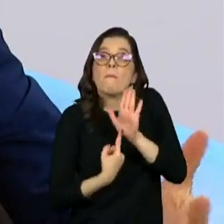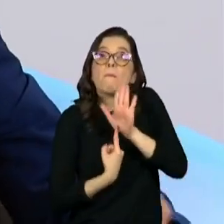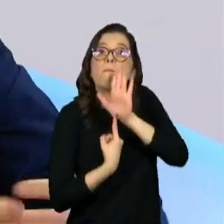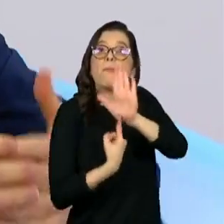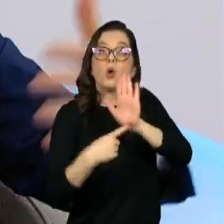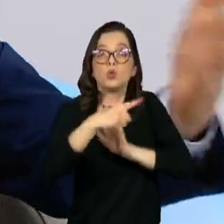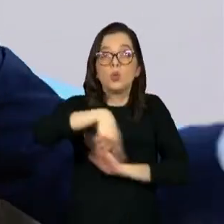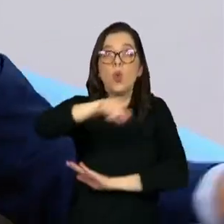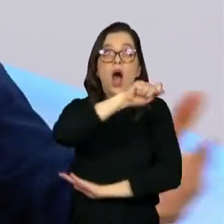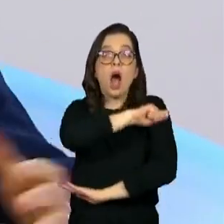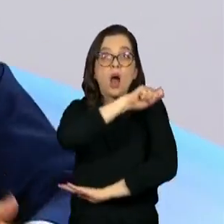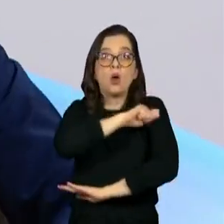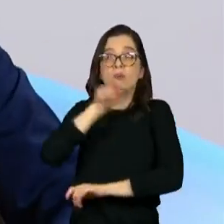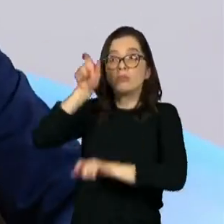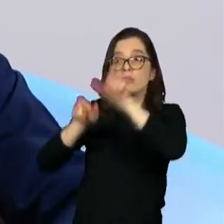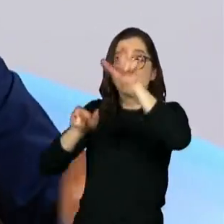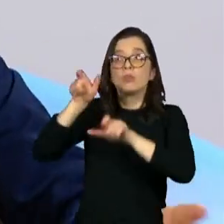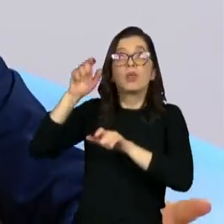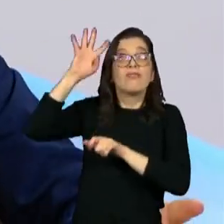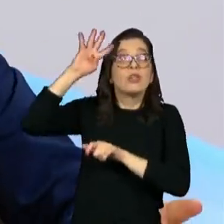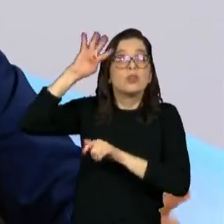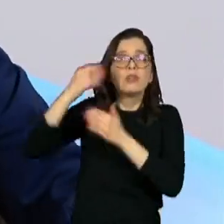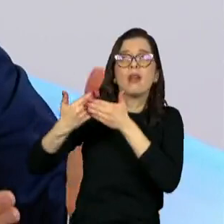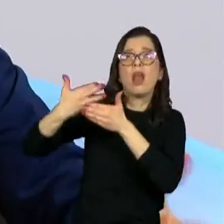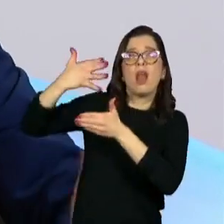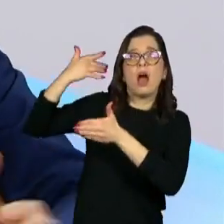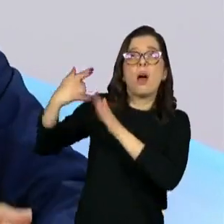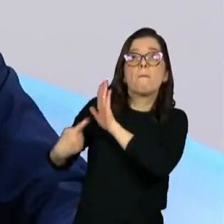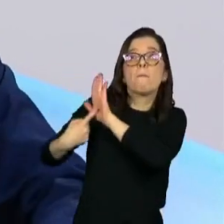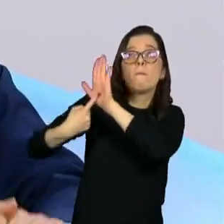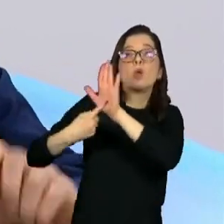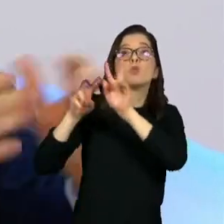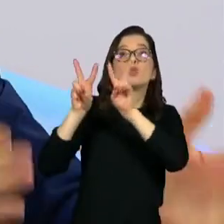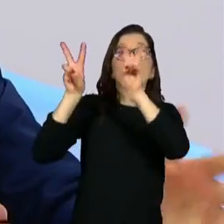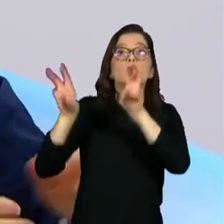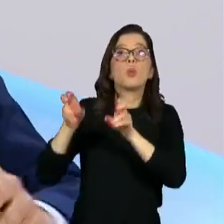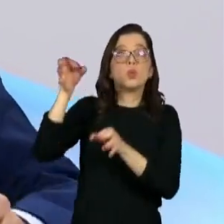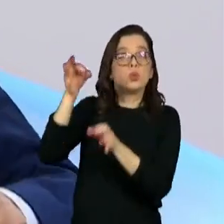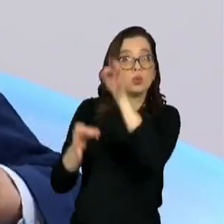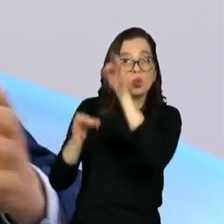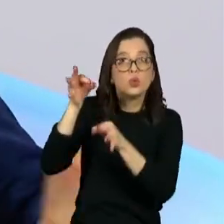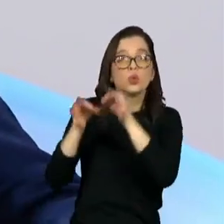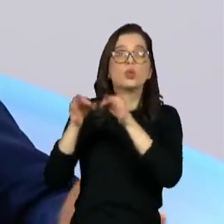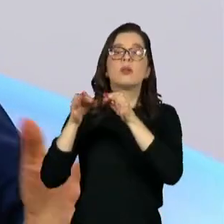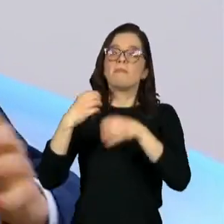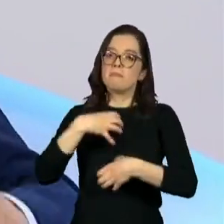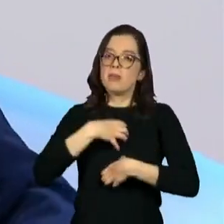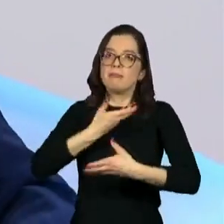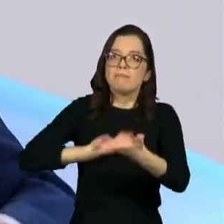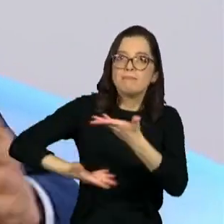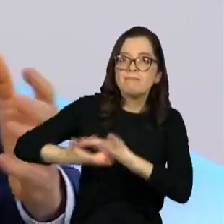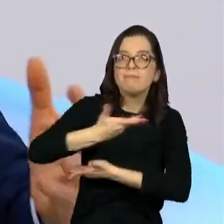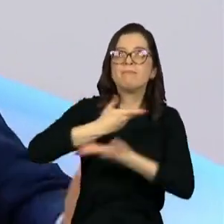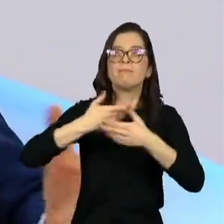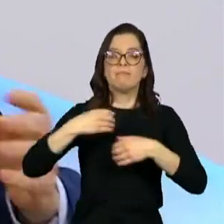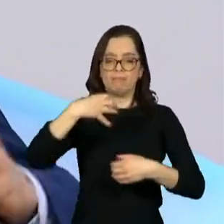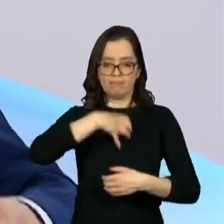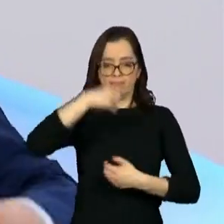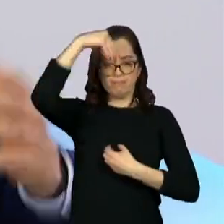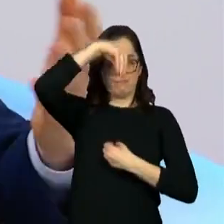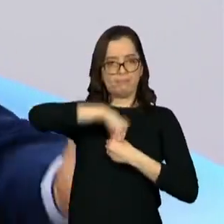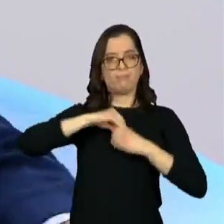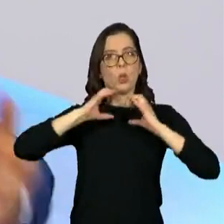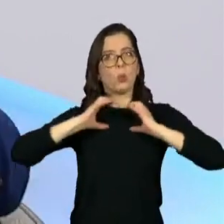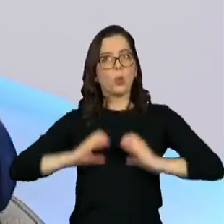expose students to what famous philosophers of the past have written about justice and the common good and